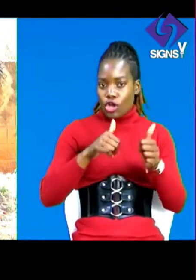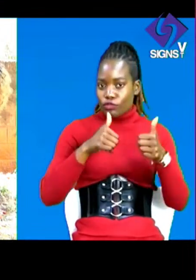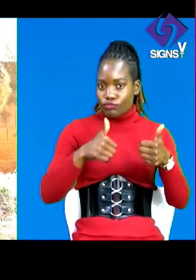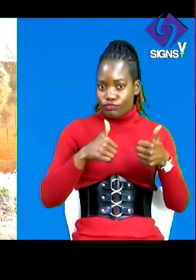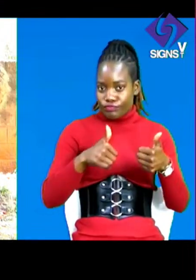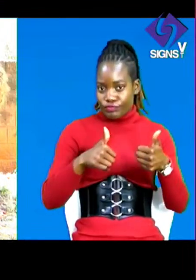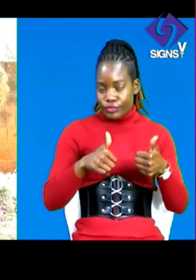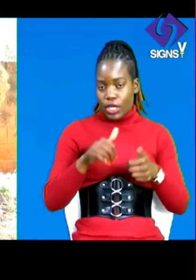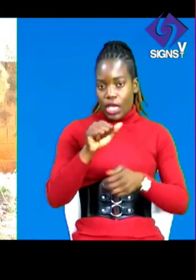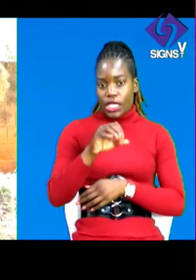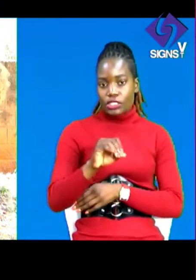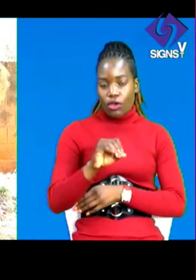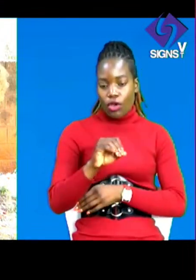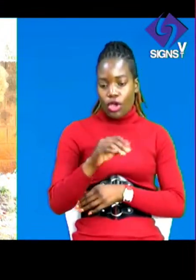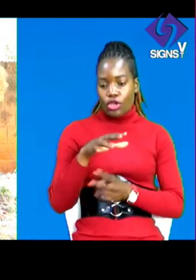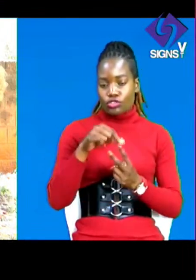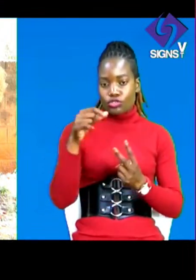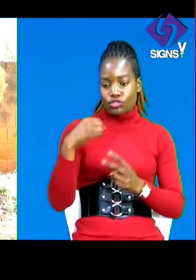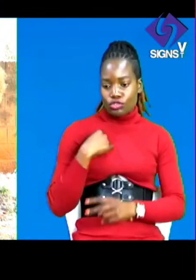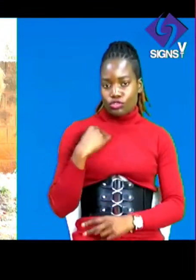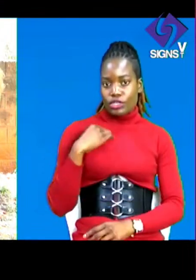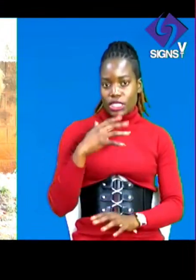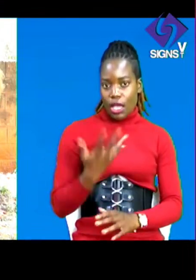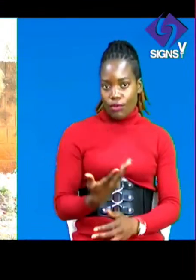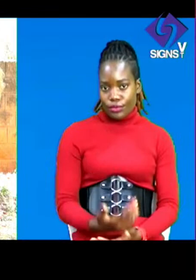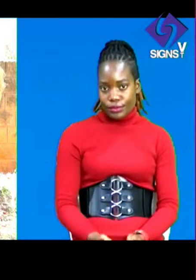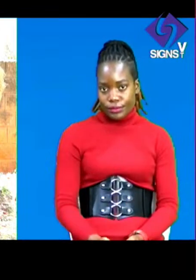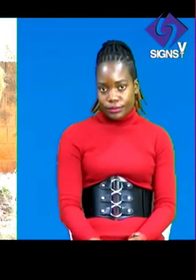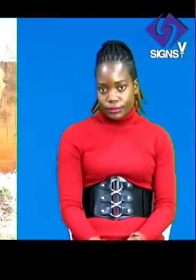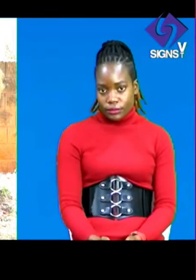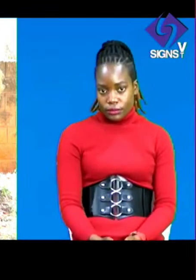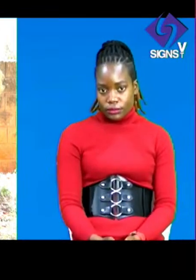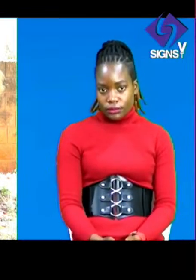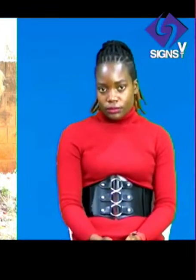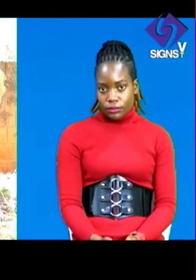outstand. So how do you go about that?